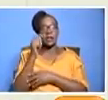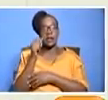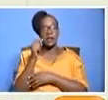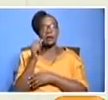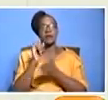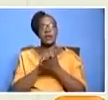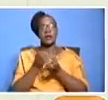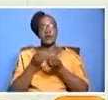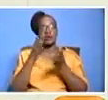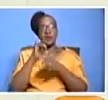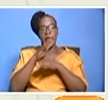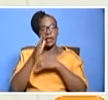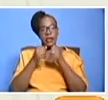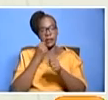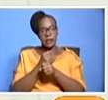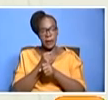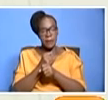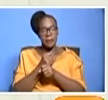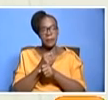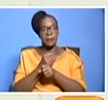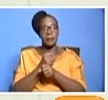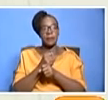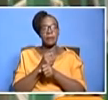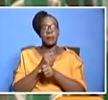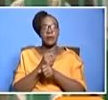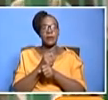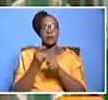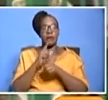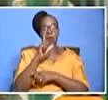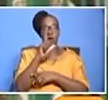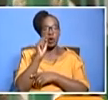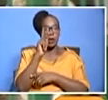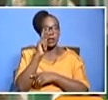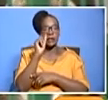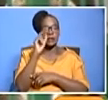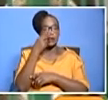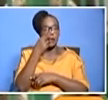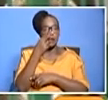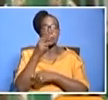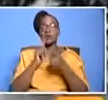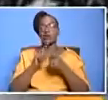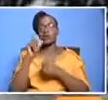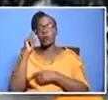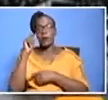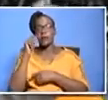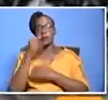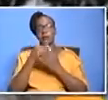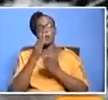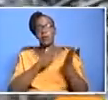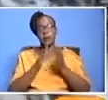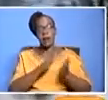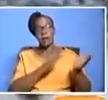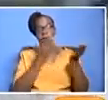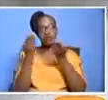go out early next year. Tullow has been tracking crude oil from the Lokichar oil fields to Changamwe and Mombasa ahead of the planned shipment. Some